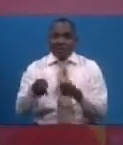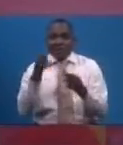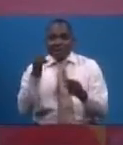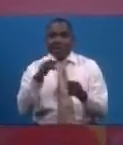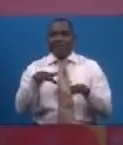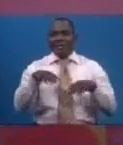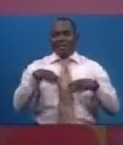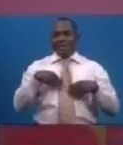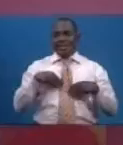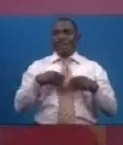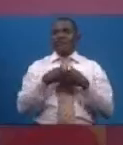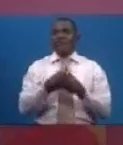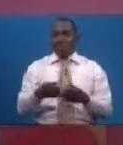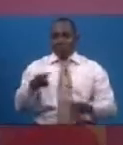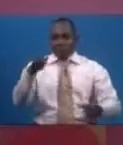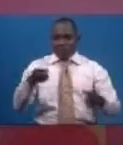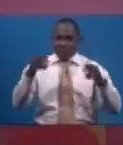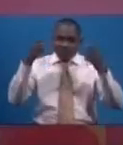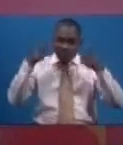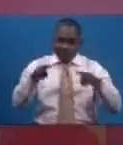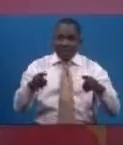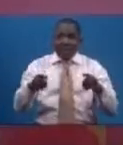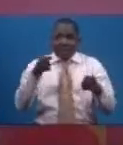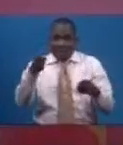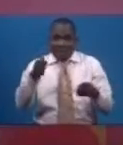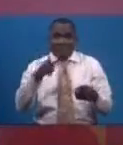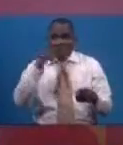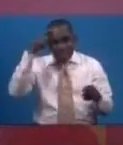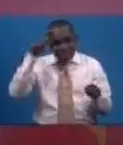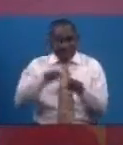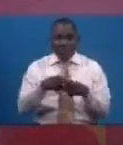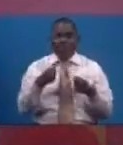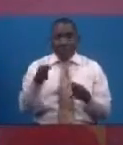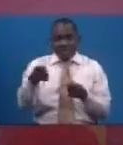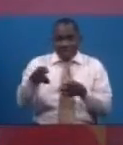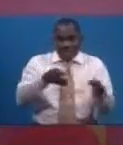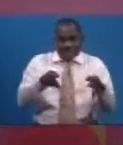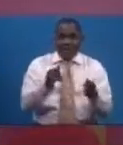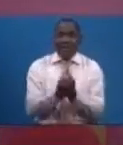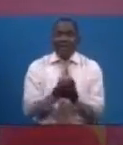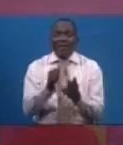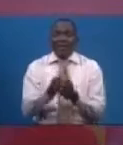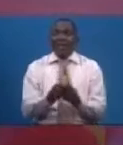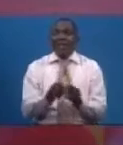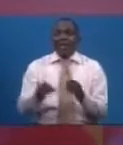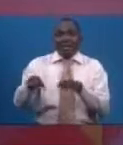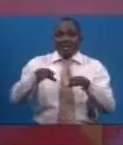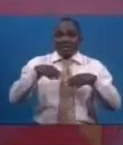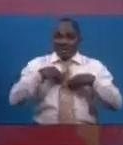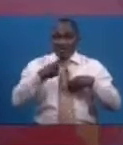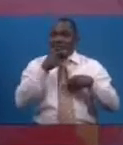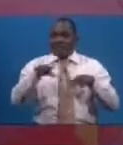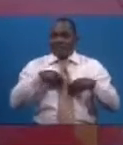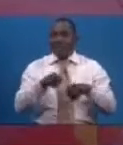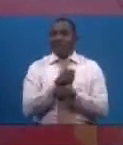for accepting the verdict of the Supreme Court, even though he disagrees. He explained that this heroic acceptance